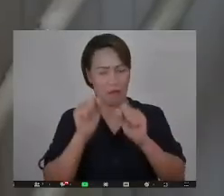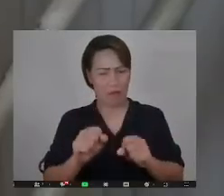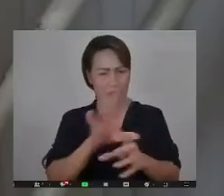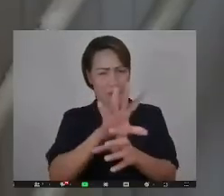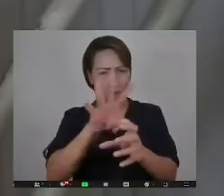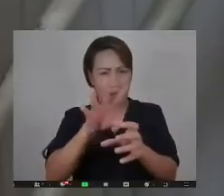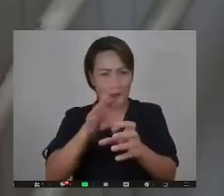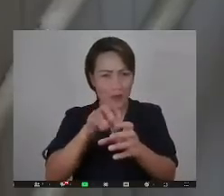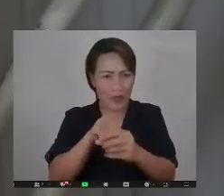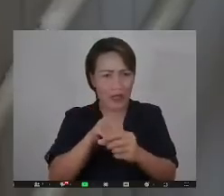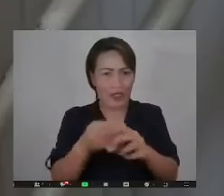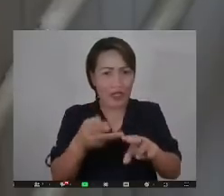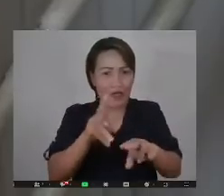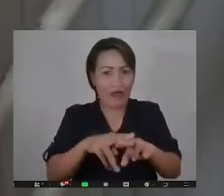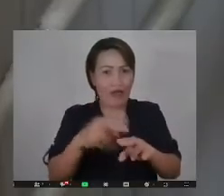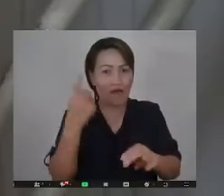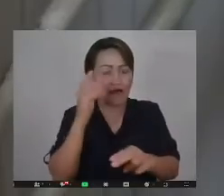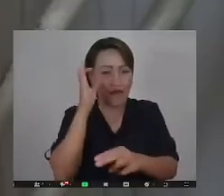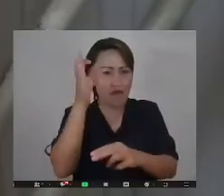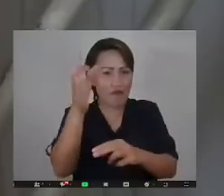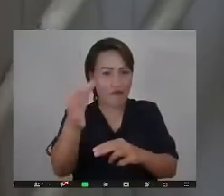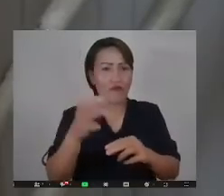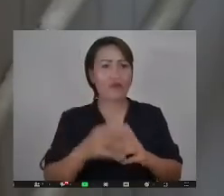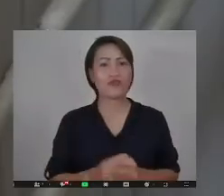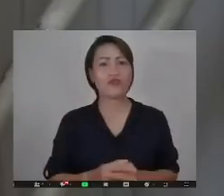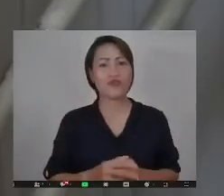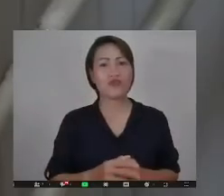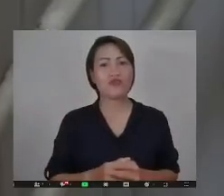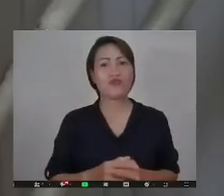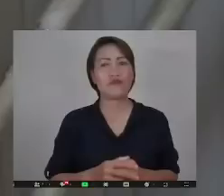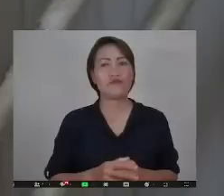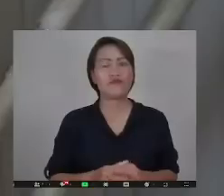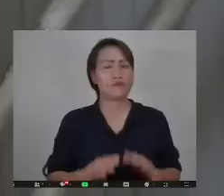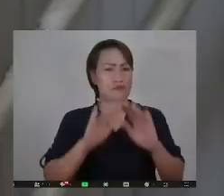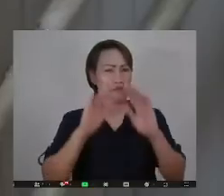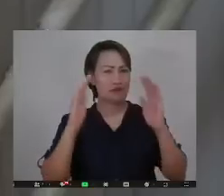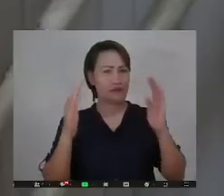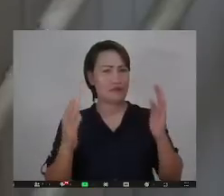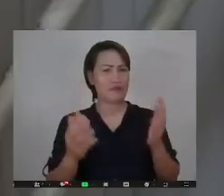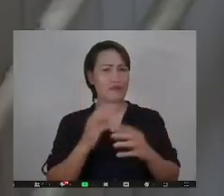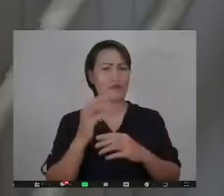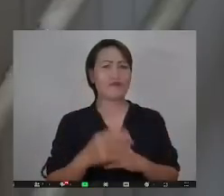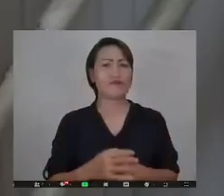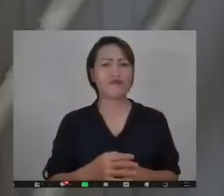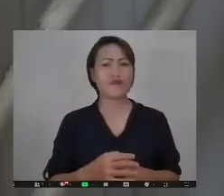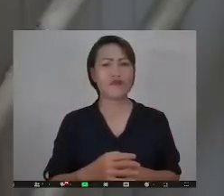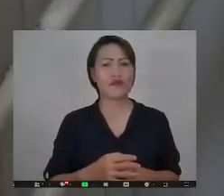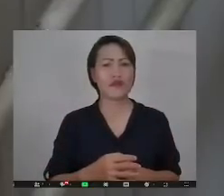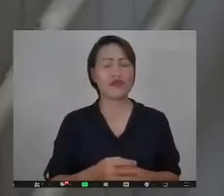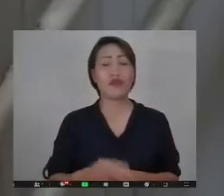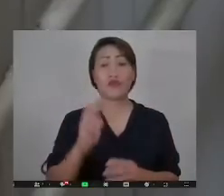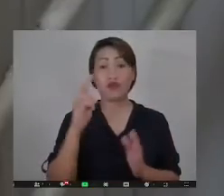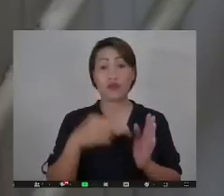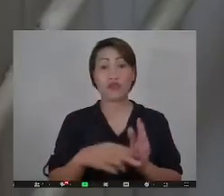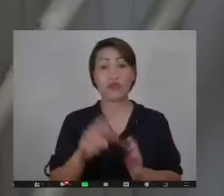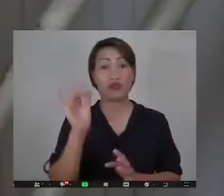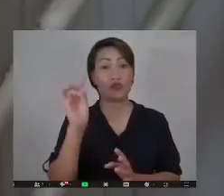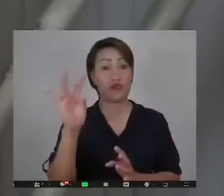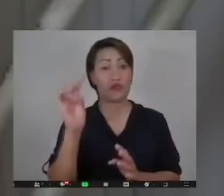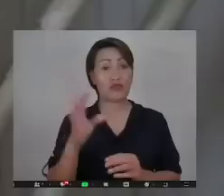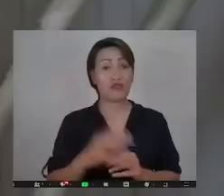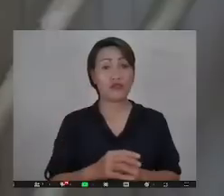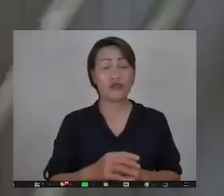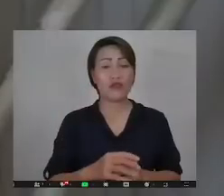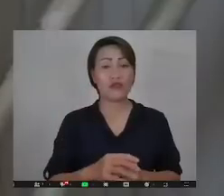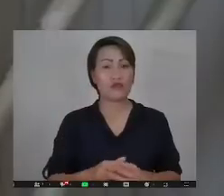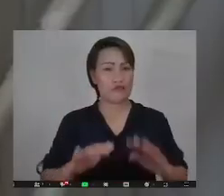be. In the global scene, McKinsey reported in 2017 that the world of work is in a